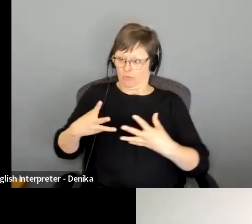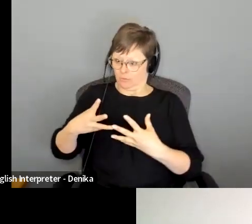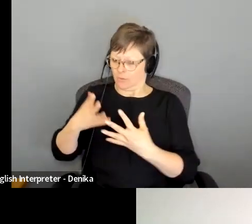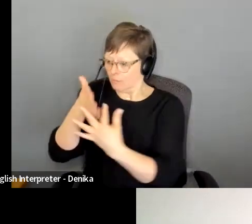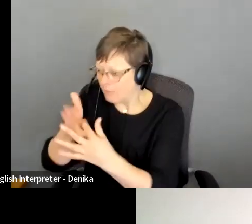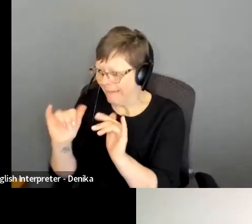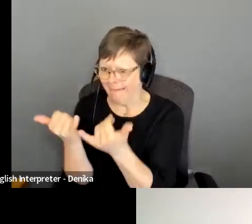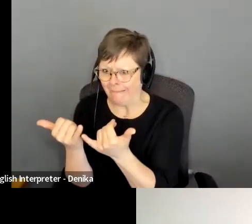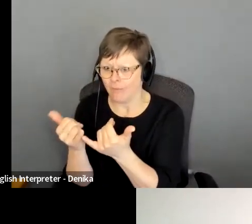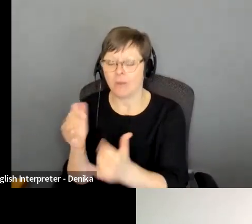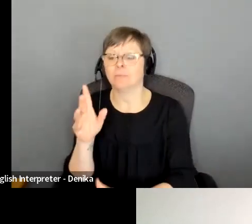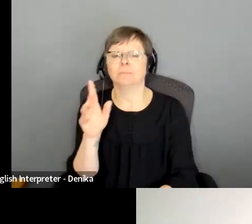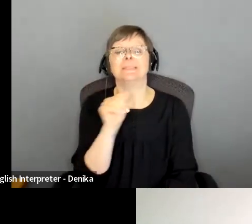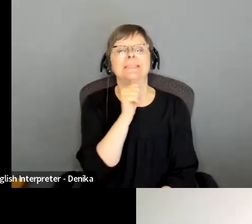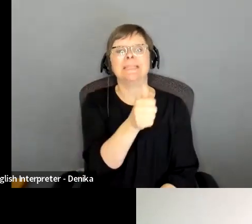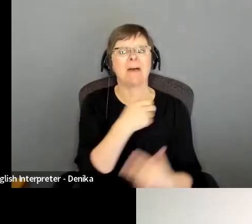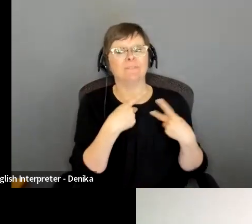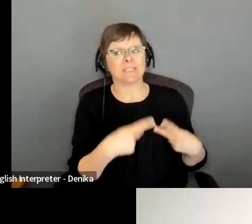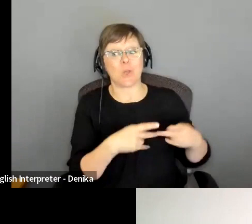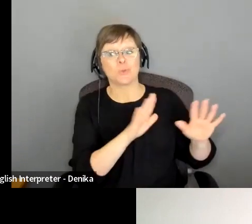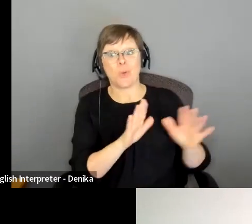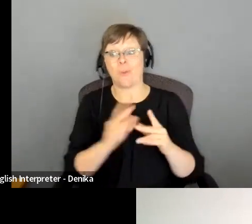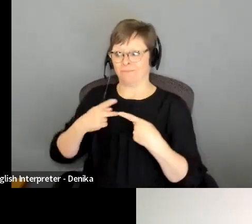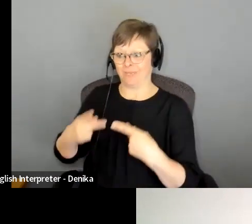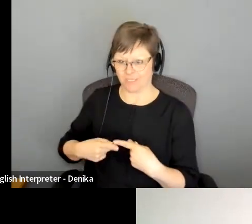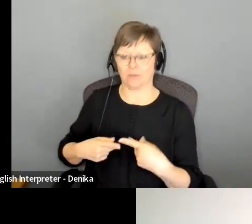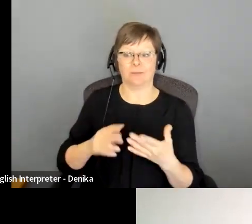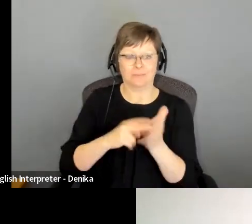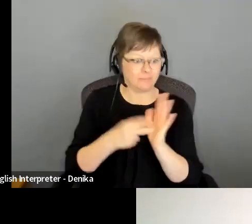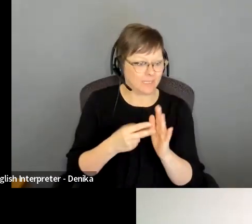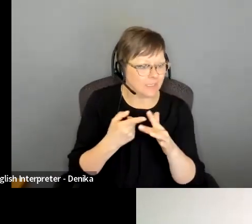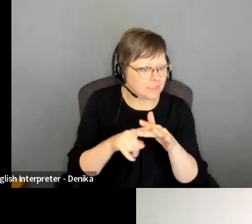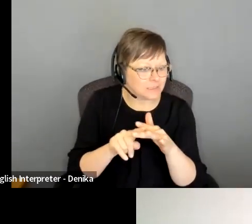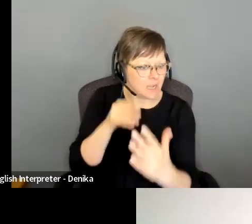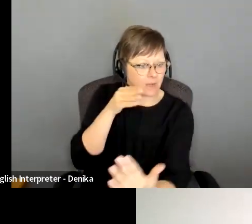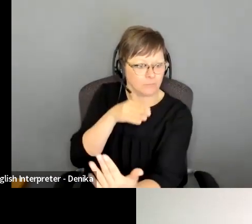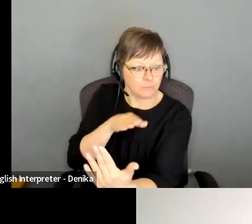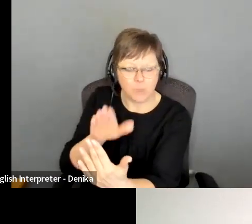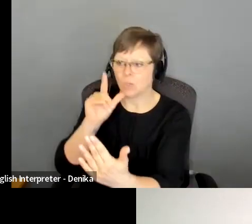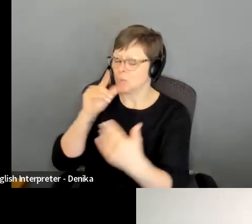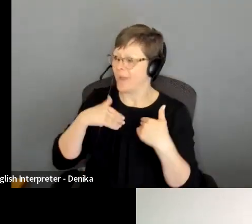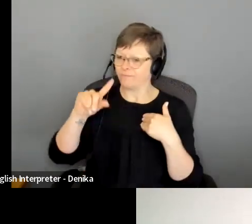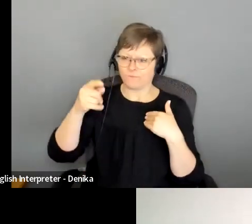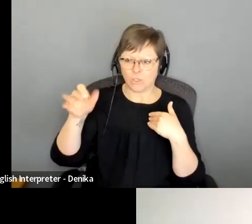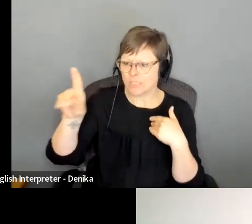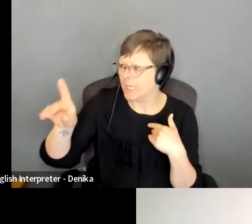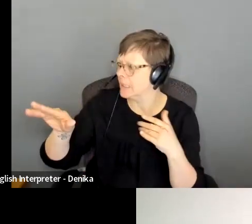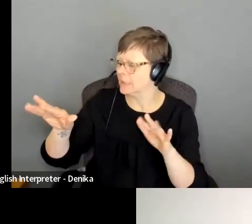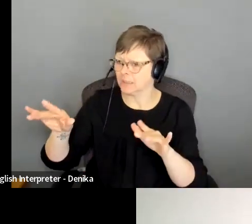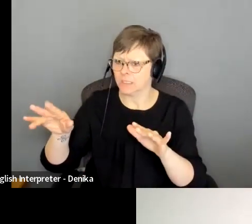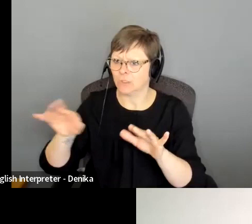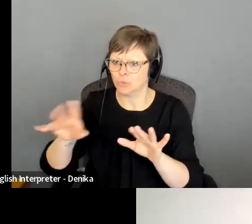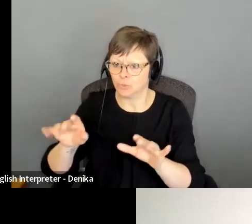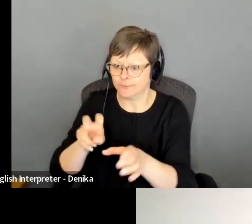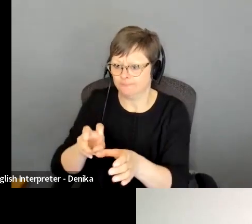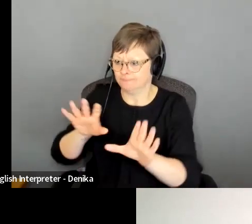non-physical collision. I love this. Begin to approach. Think of who has first aid if they're there. Step back, be aware,